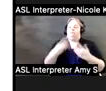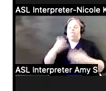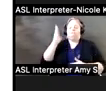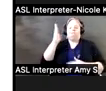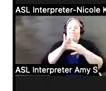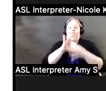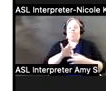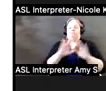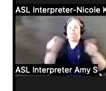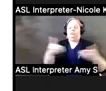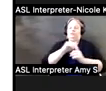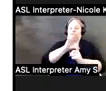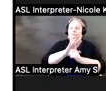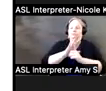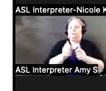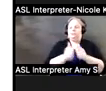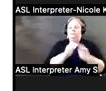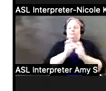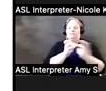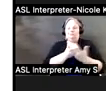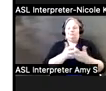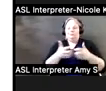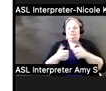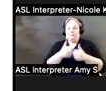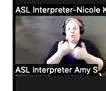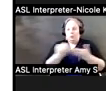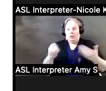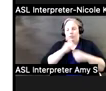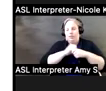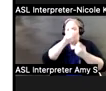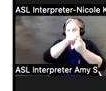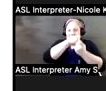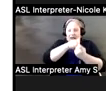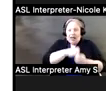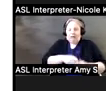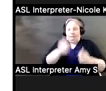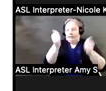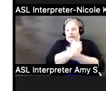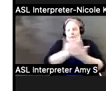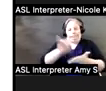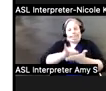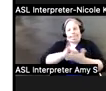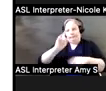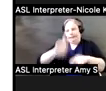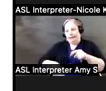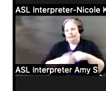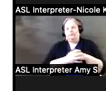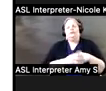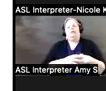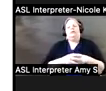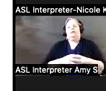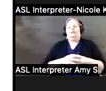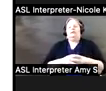an introduction to adaptive gaming equipment. I can't, unfortunately, go over every little tiny thing with adaptive gaming because it's such a big field with a lot of